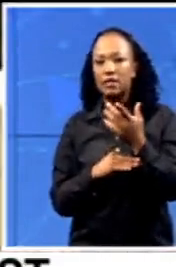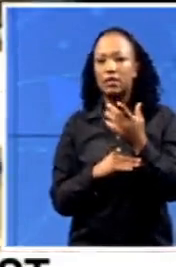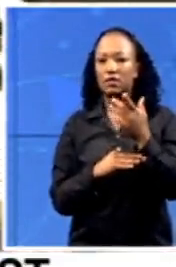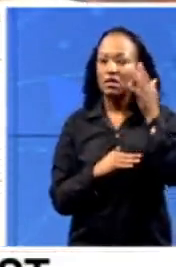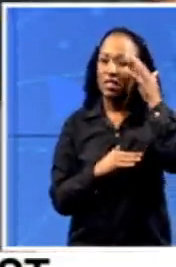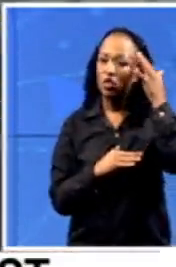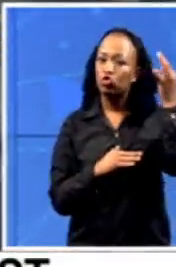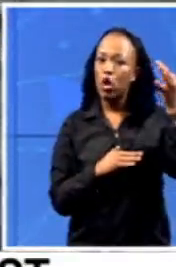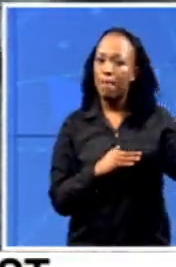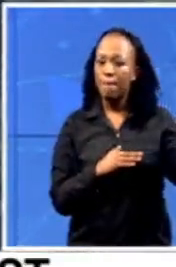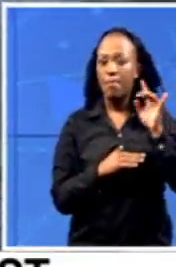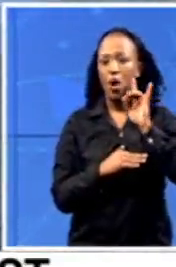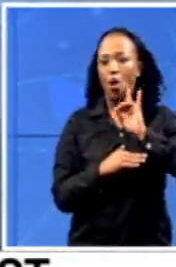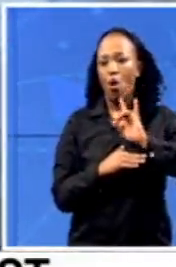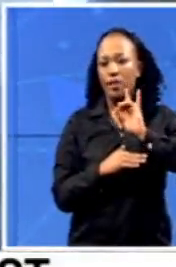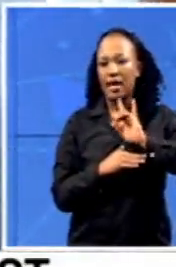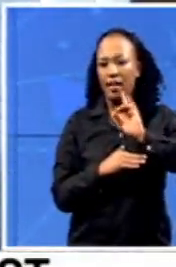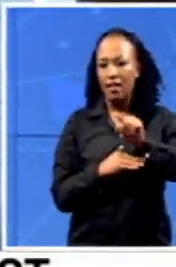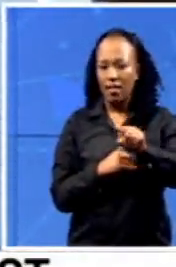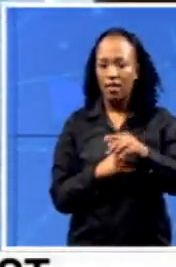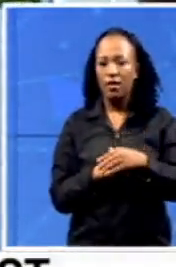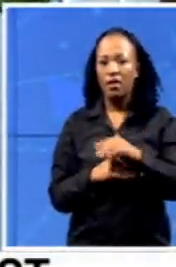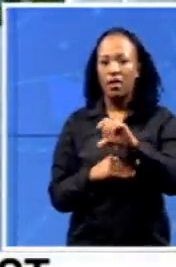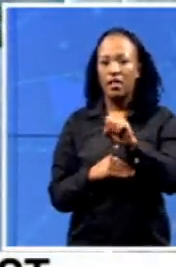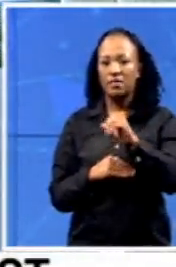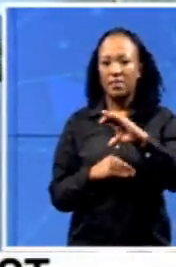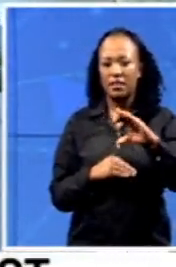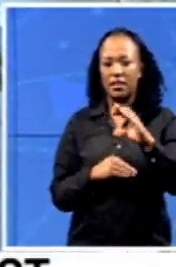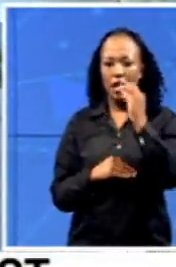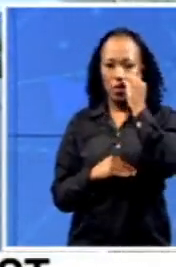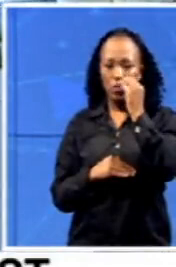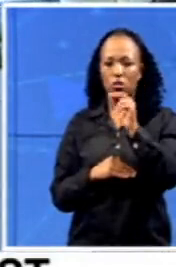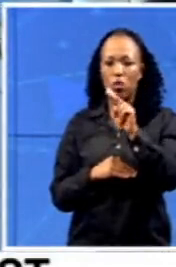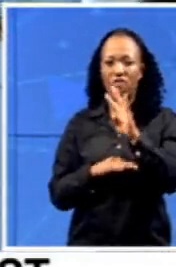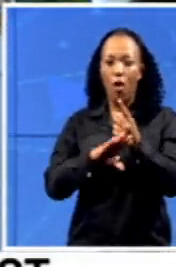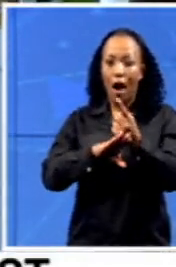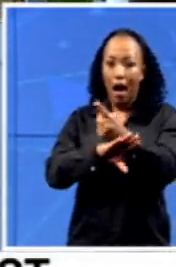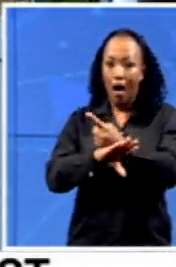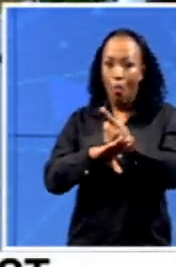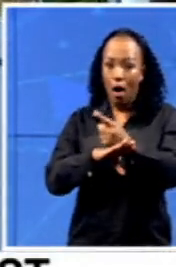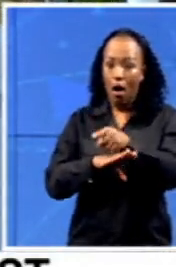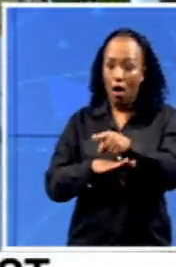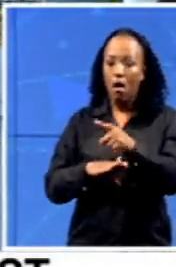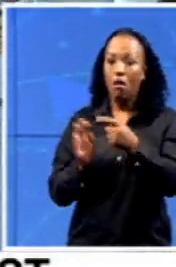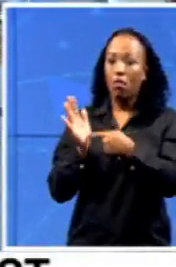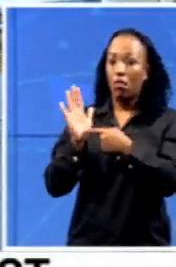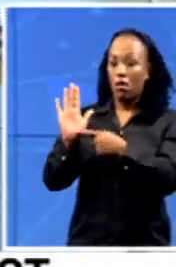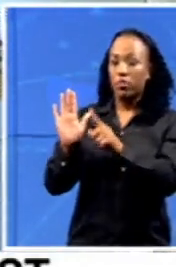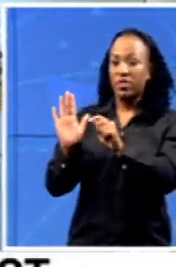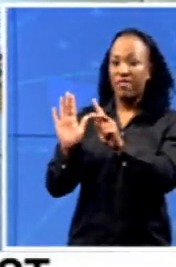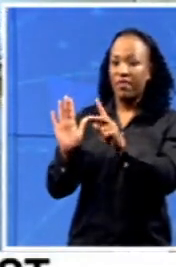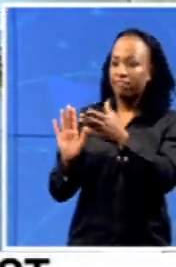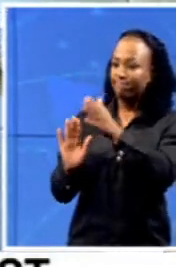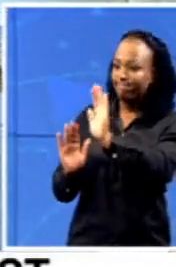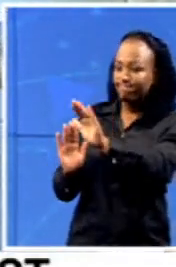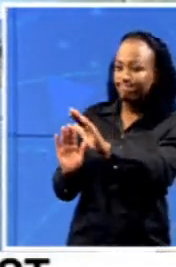Dream Hotel and Resorts. This is SABC News 24-hour news channel. If you can have your name, sir, and also just to get a word